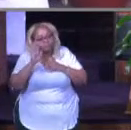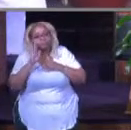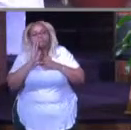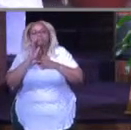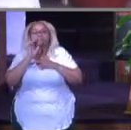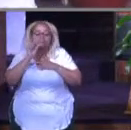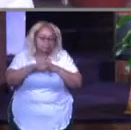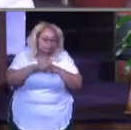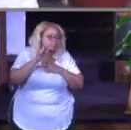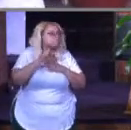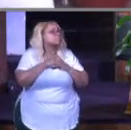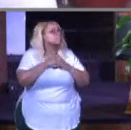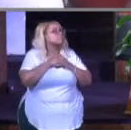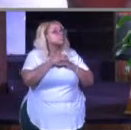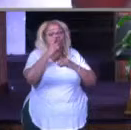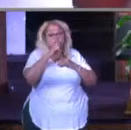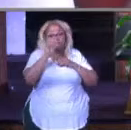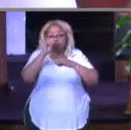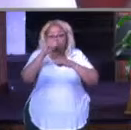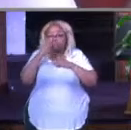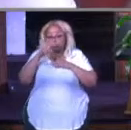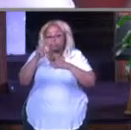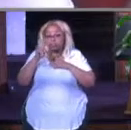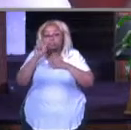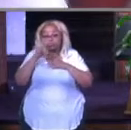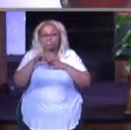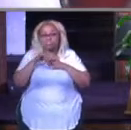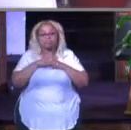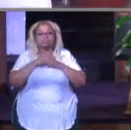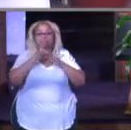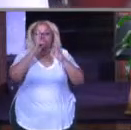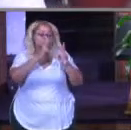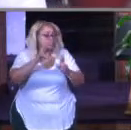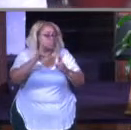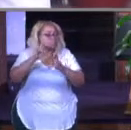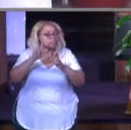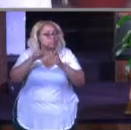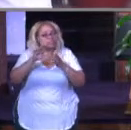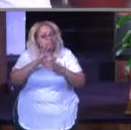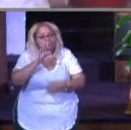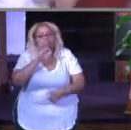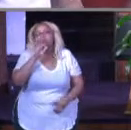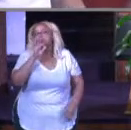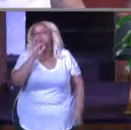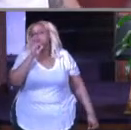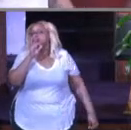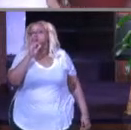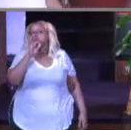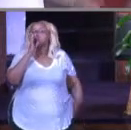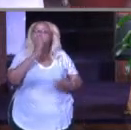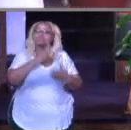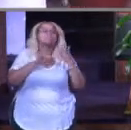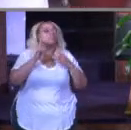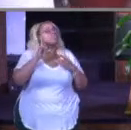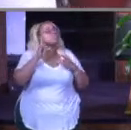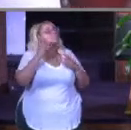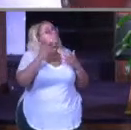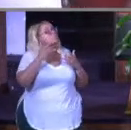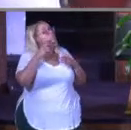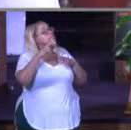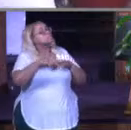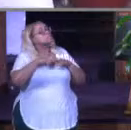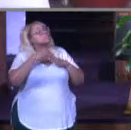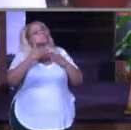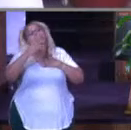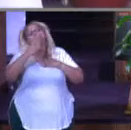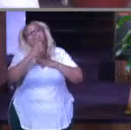wave, nod at somebody. Can y'all do that? Can y'all do that? Respect the Spirit in this place. Because somebody might, they